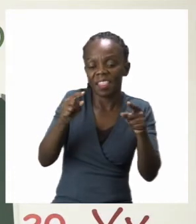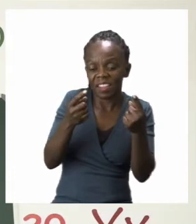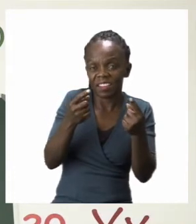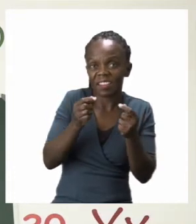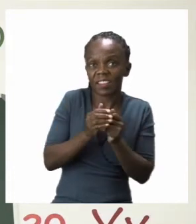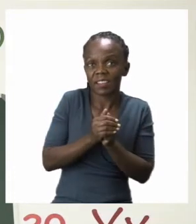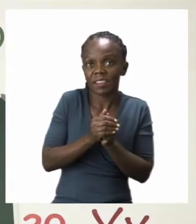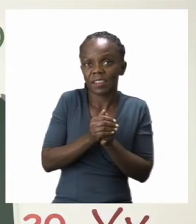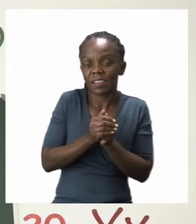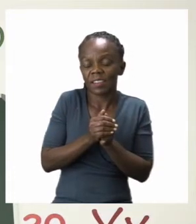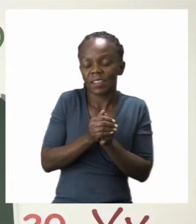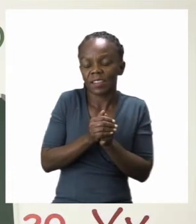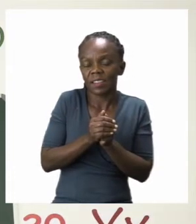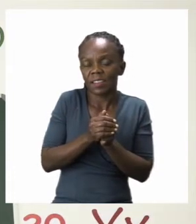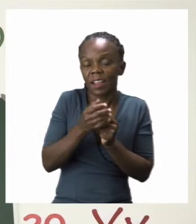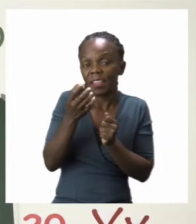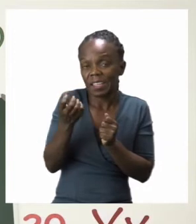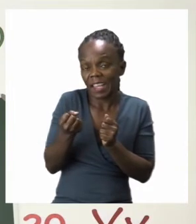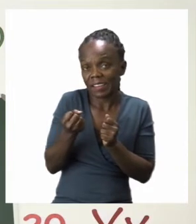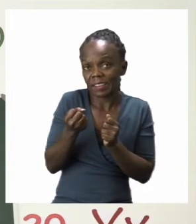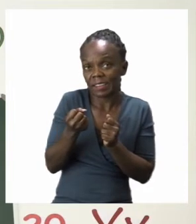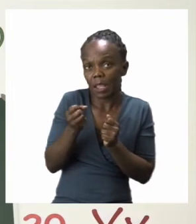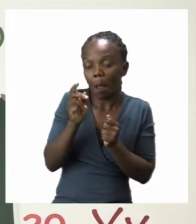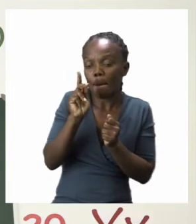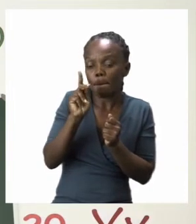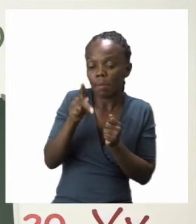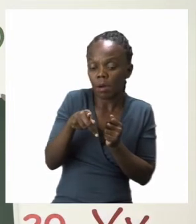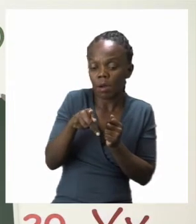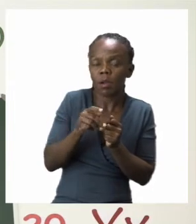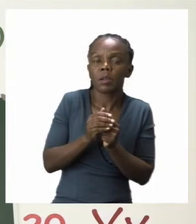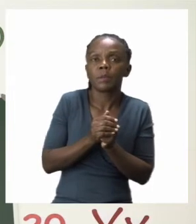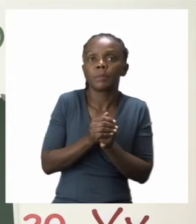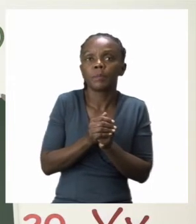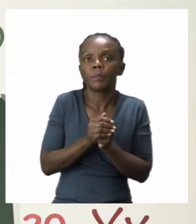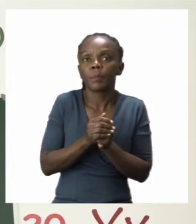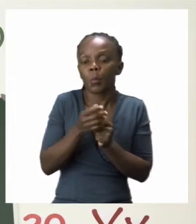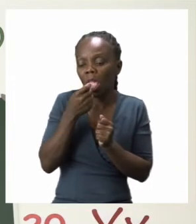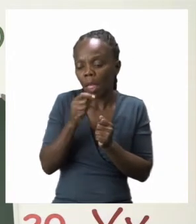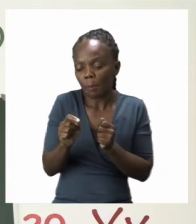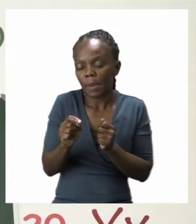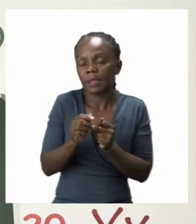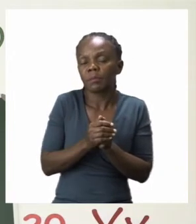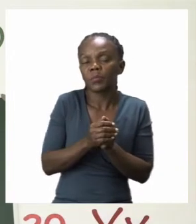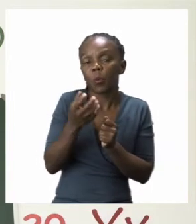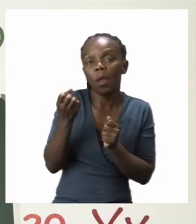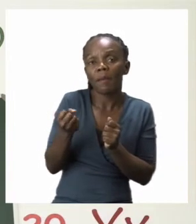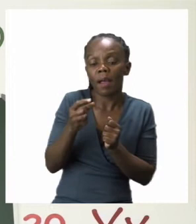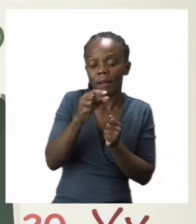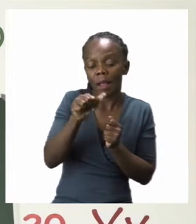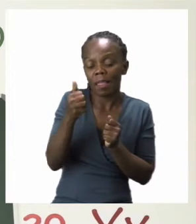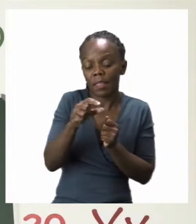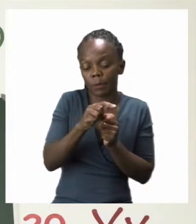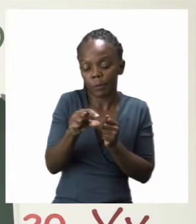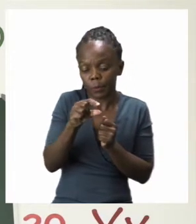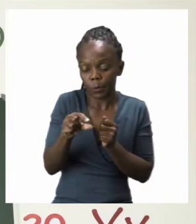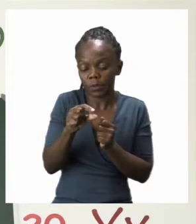a pen and it has P in it. But there are other words that have P in them.